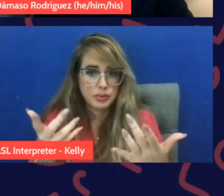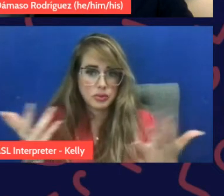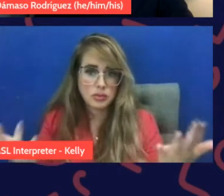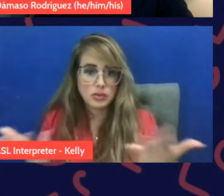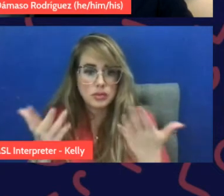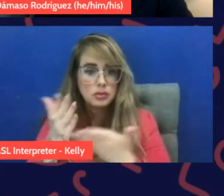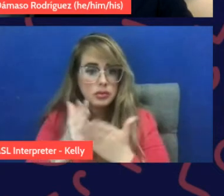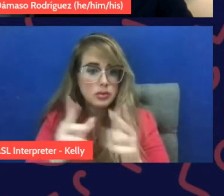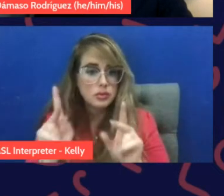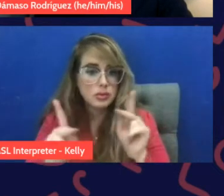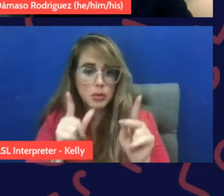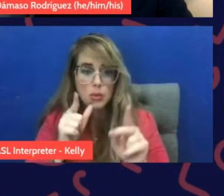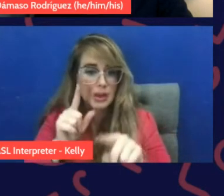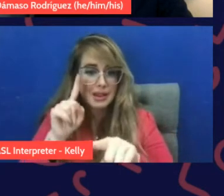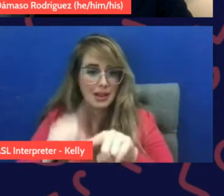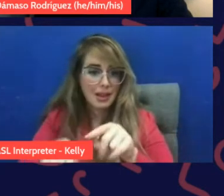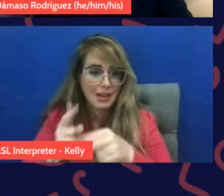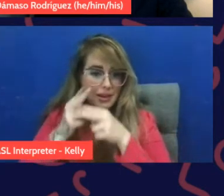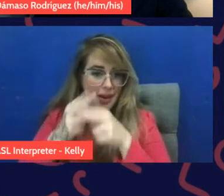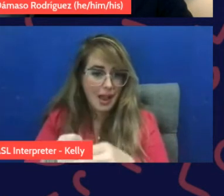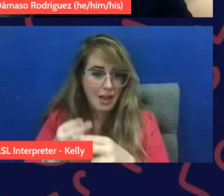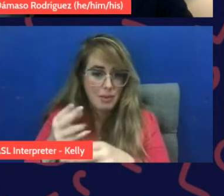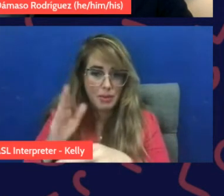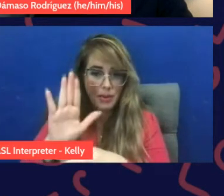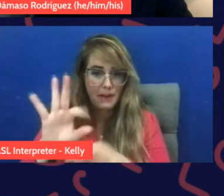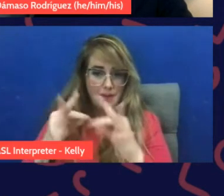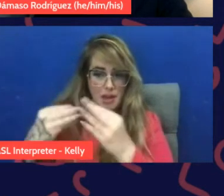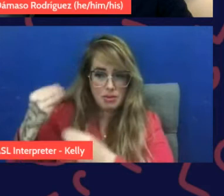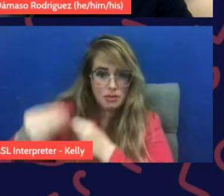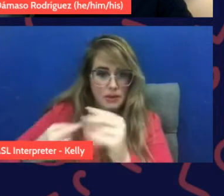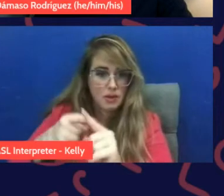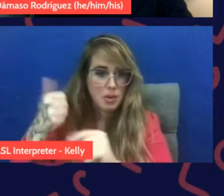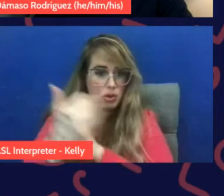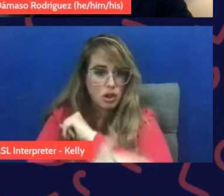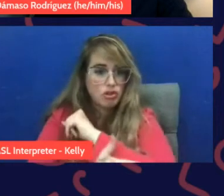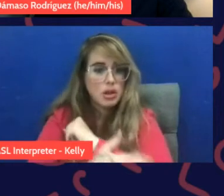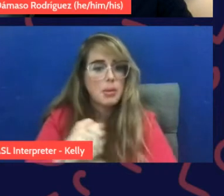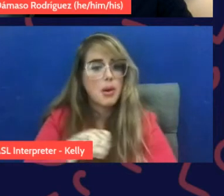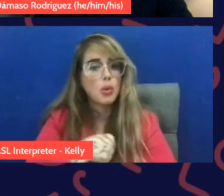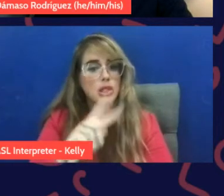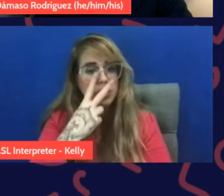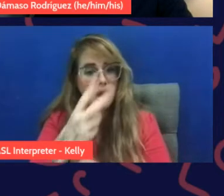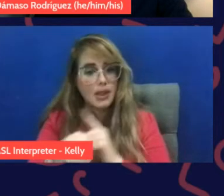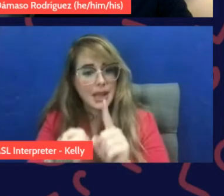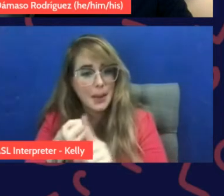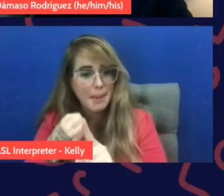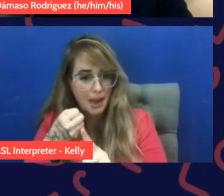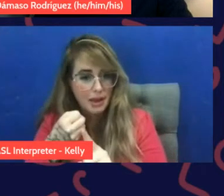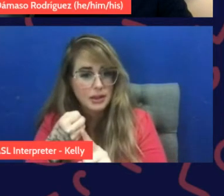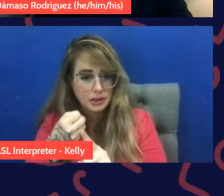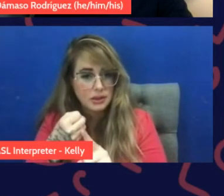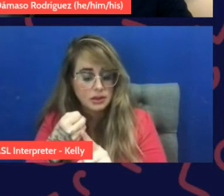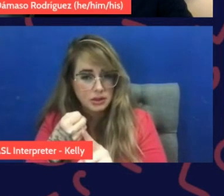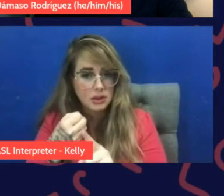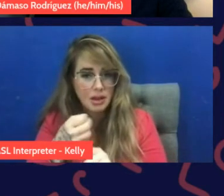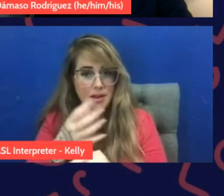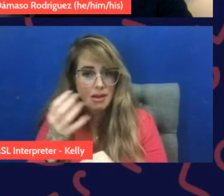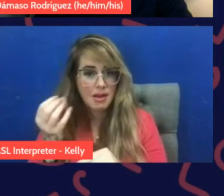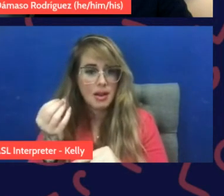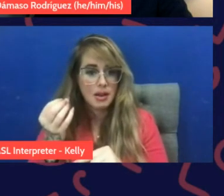an ancestor that came from another country, but we were seeing the impact of these stories,